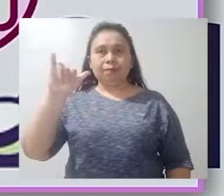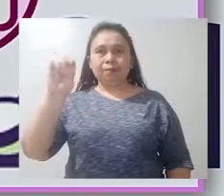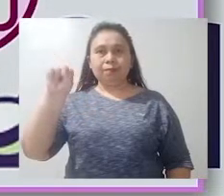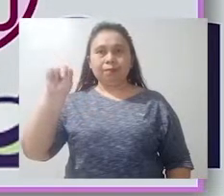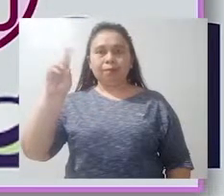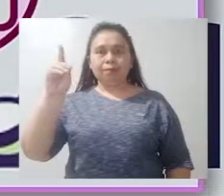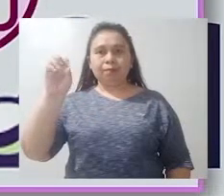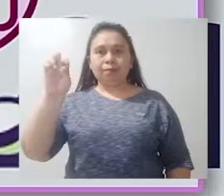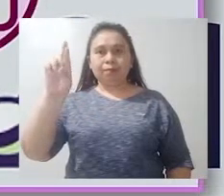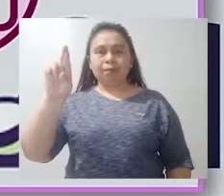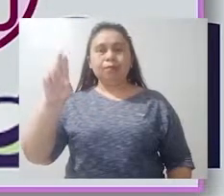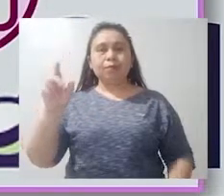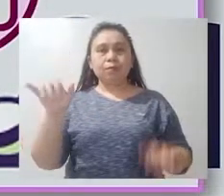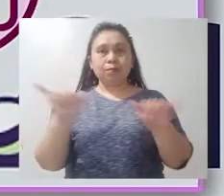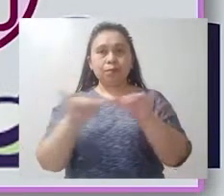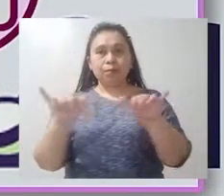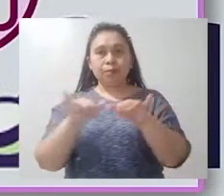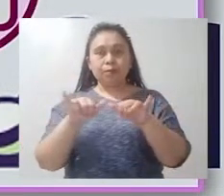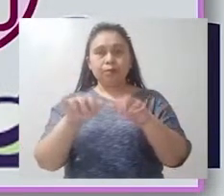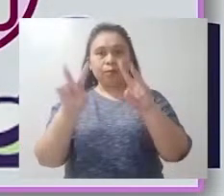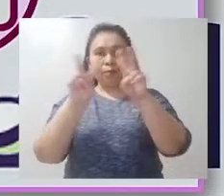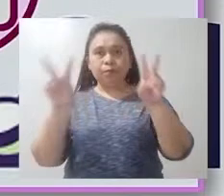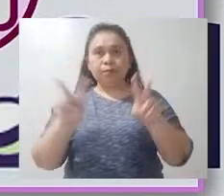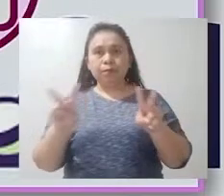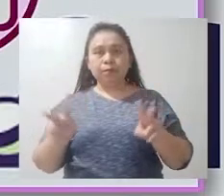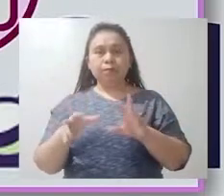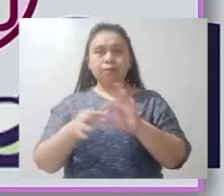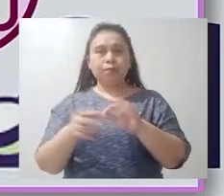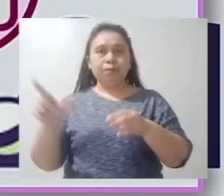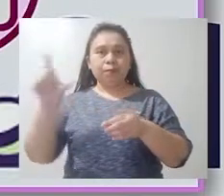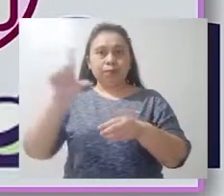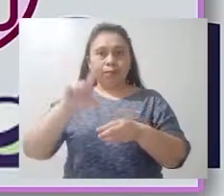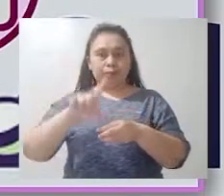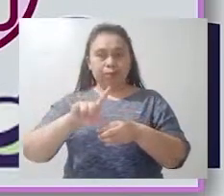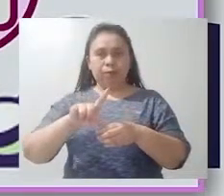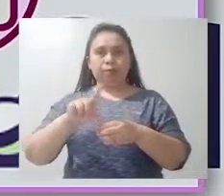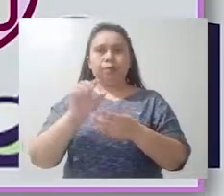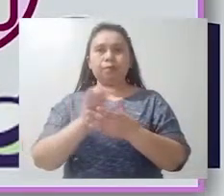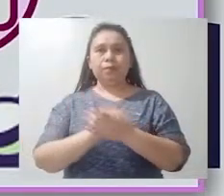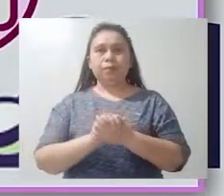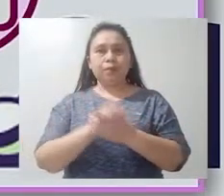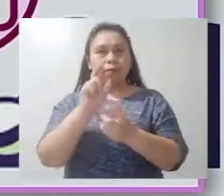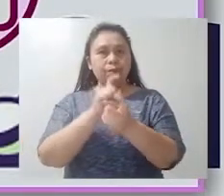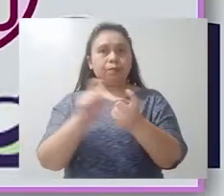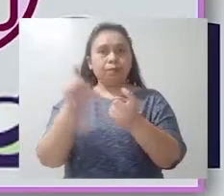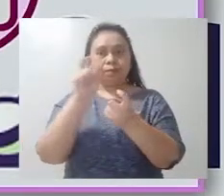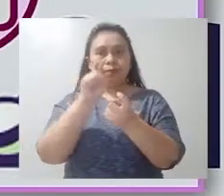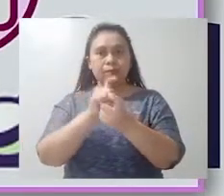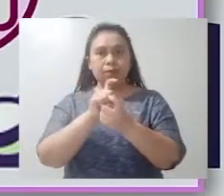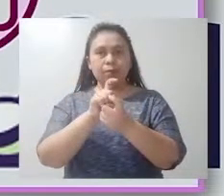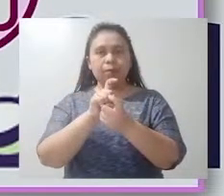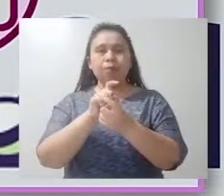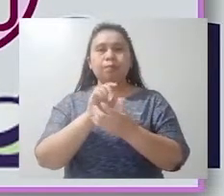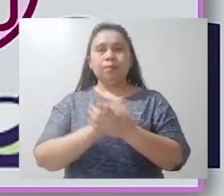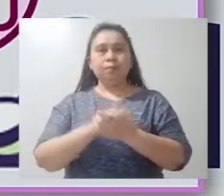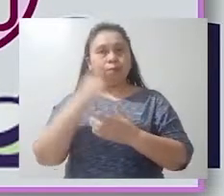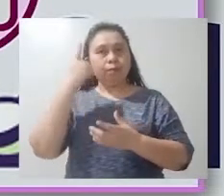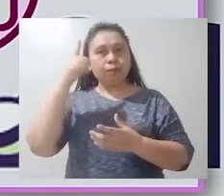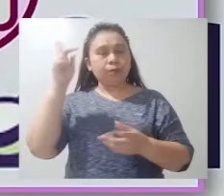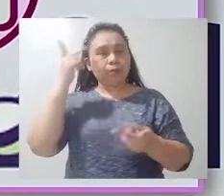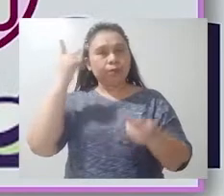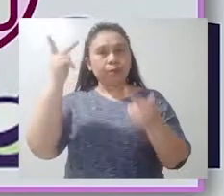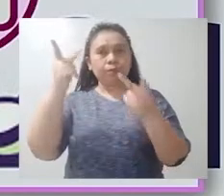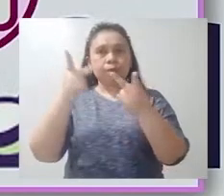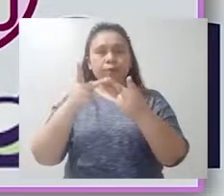accurately measure the volume of a liquid. Graduated cylinders are generally accurate and